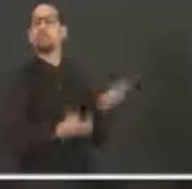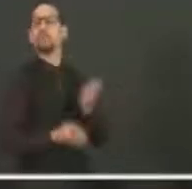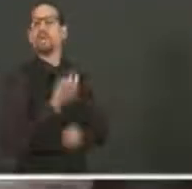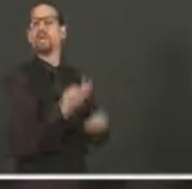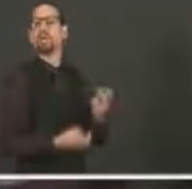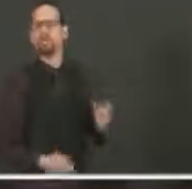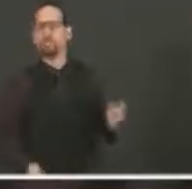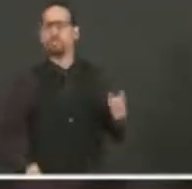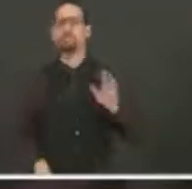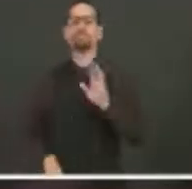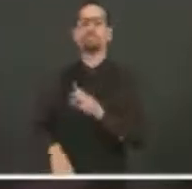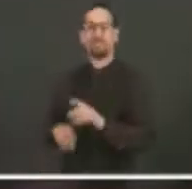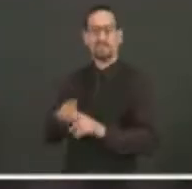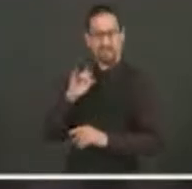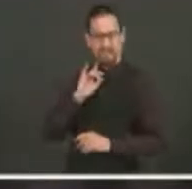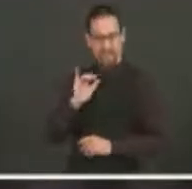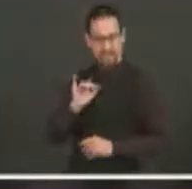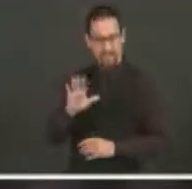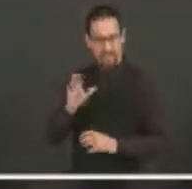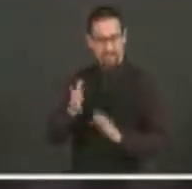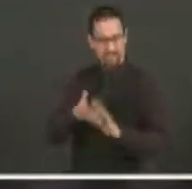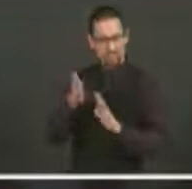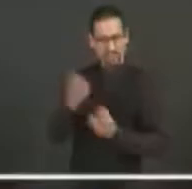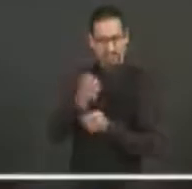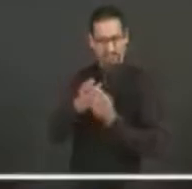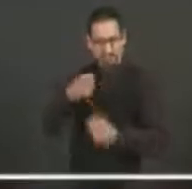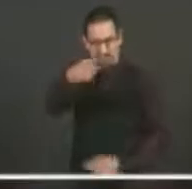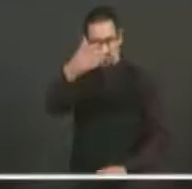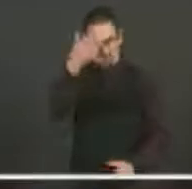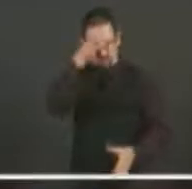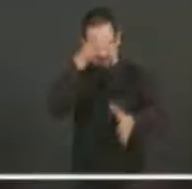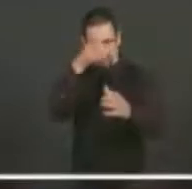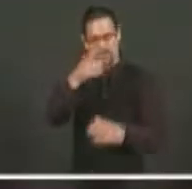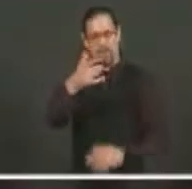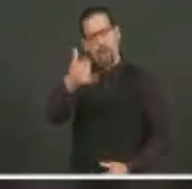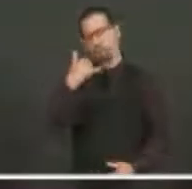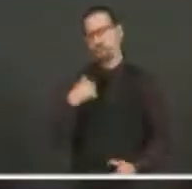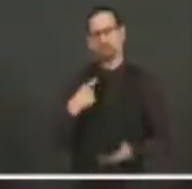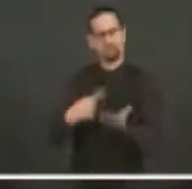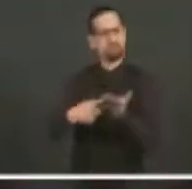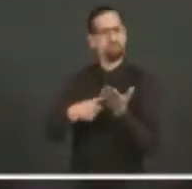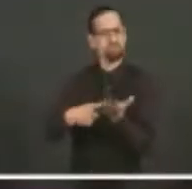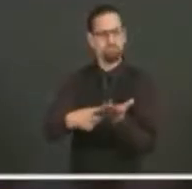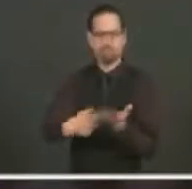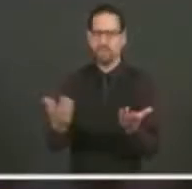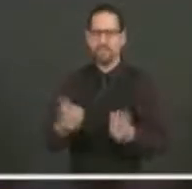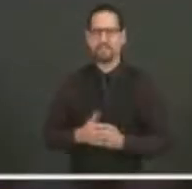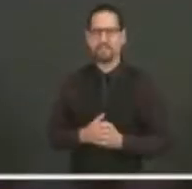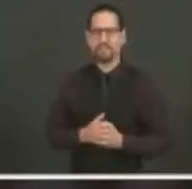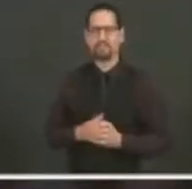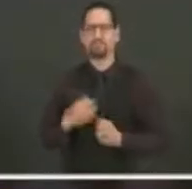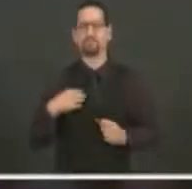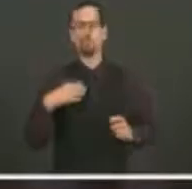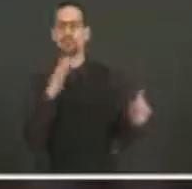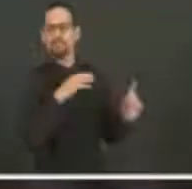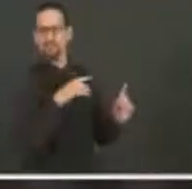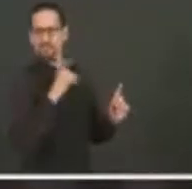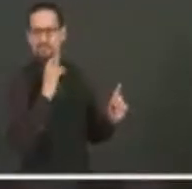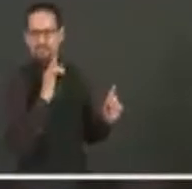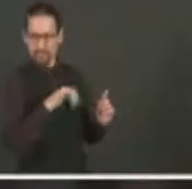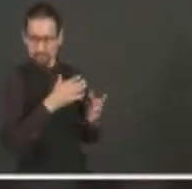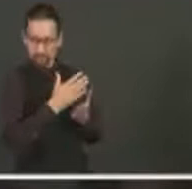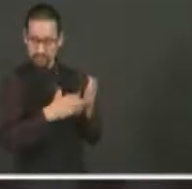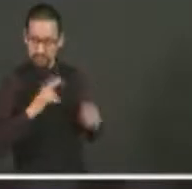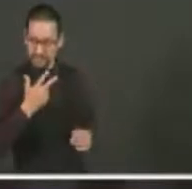about their operations, so they should call us. Okay, so, Yeah. so they're technically part of phase 3? They're permitted